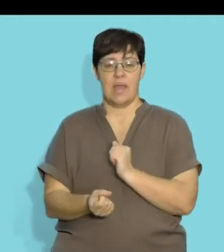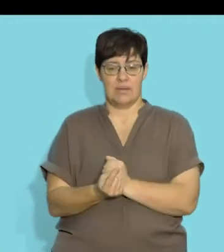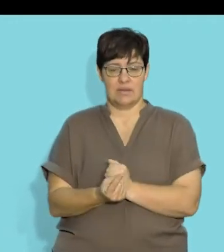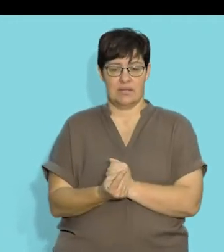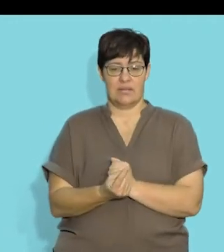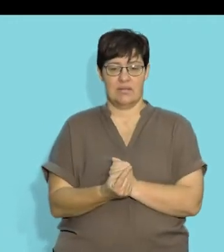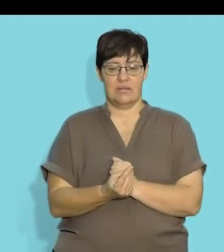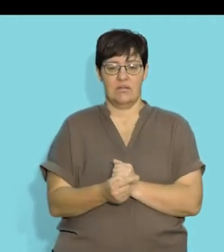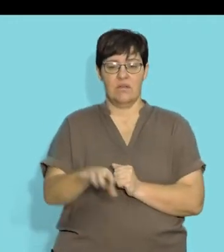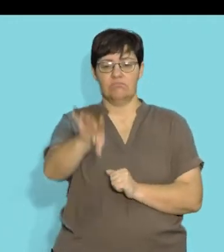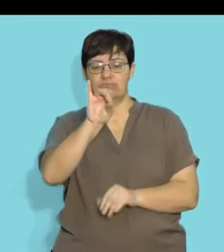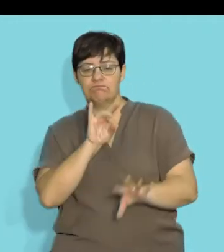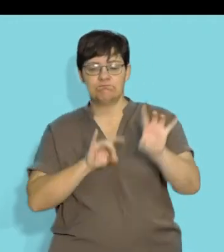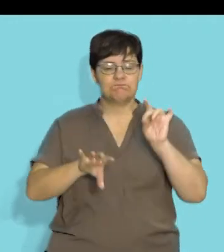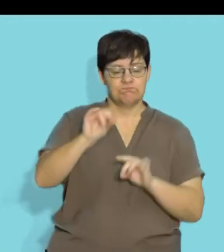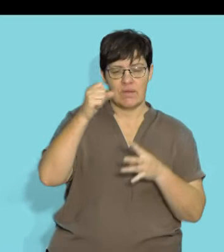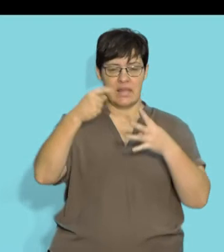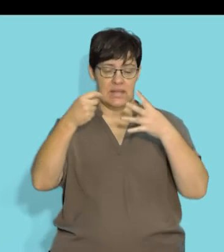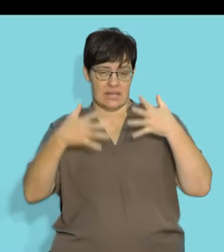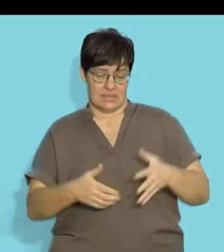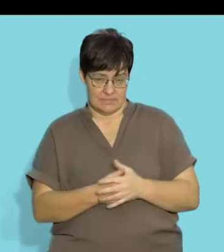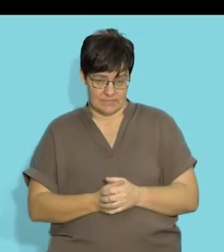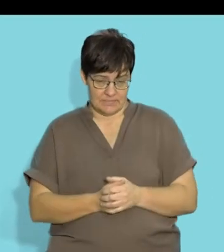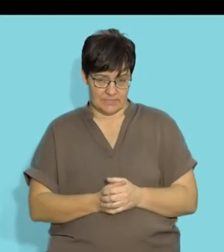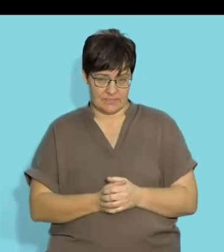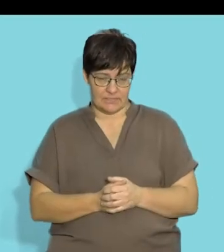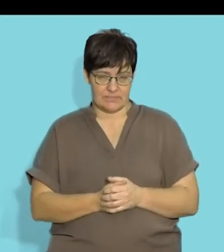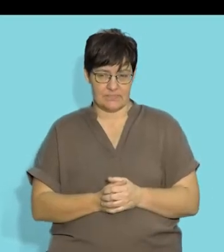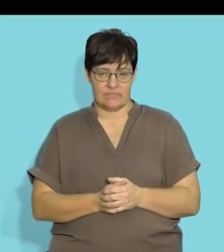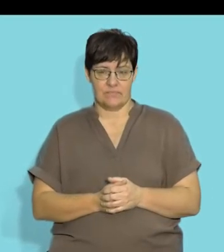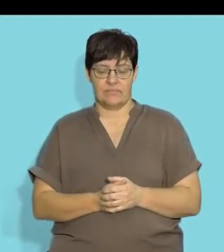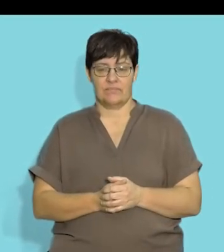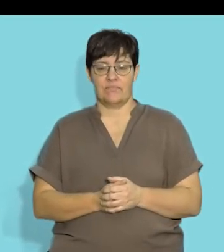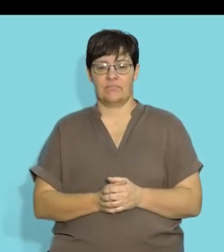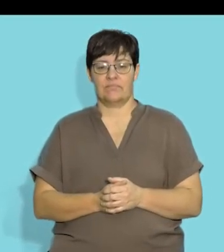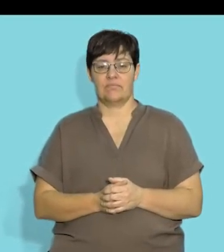far as the choice of the indicator is concerned, right?